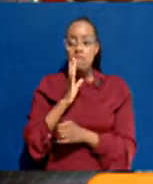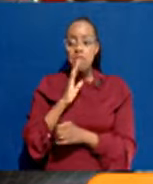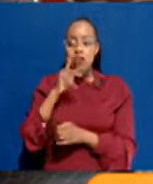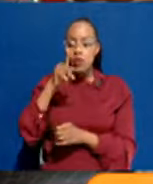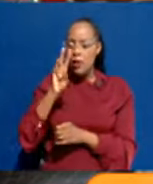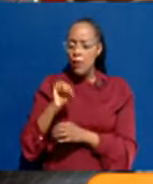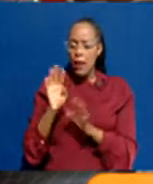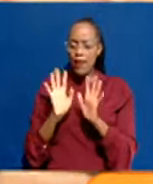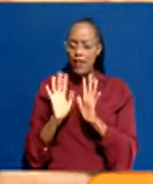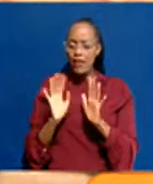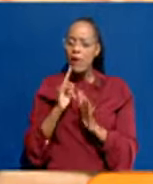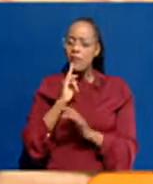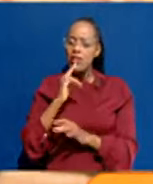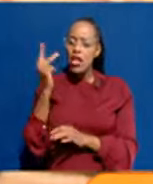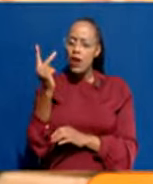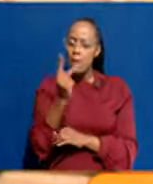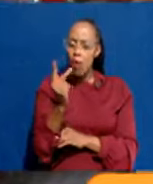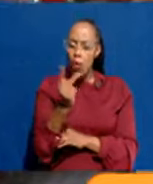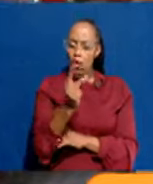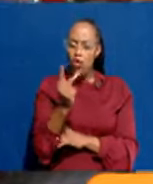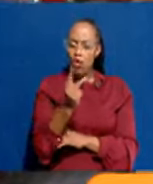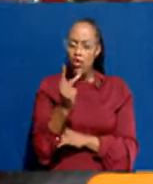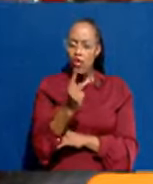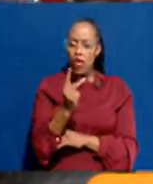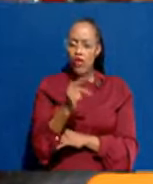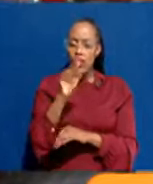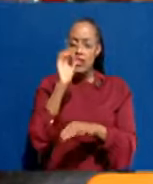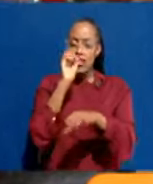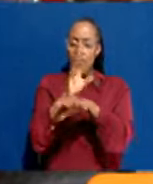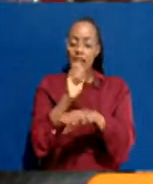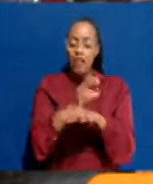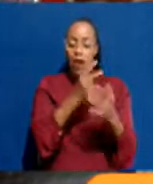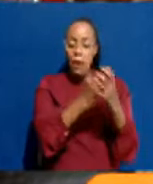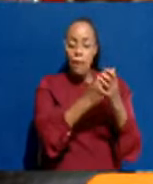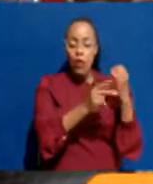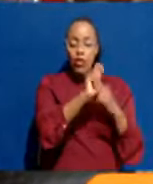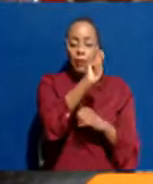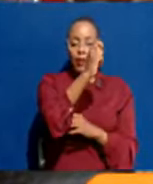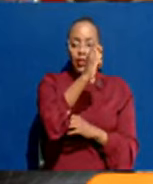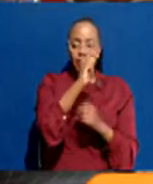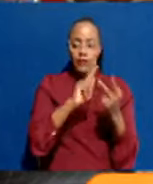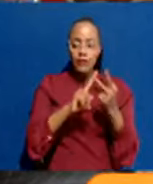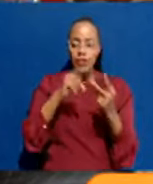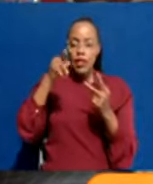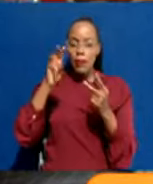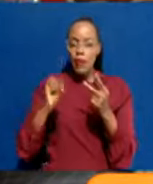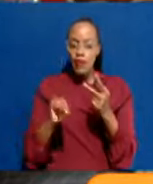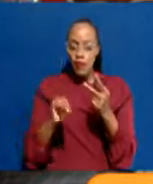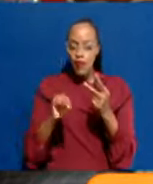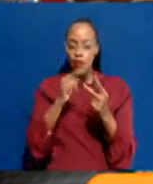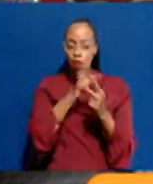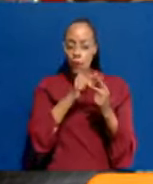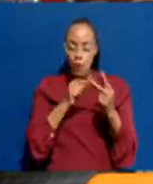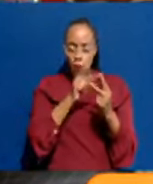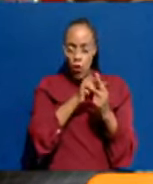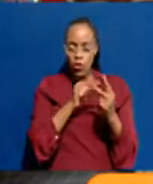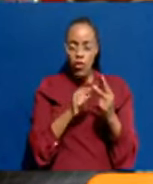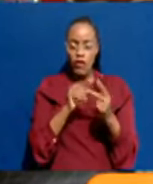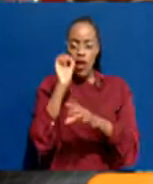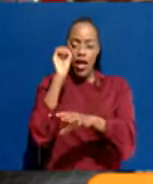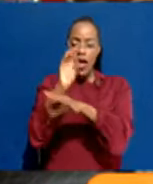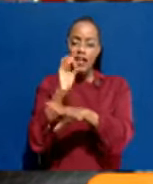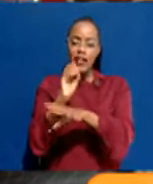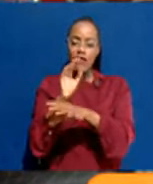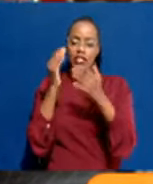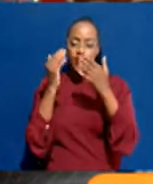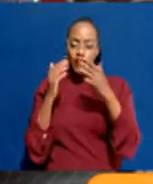Minister. No, I'm telling both of them. Yeah. This is advice from both the President and the Prime Minister. And both of them, I advised them that